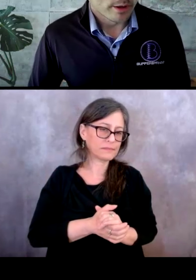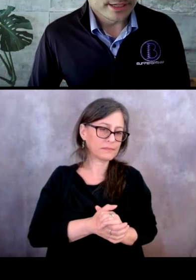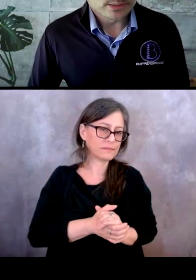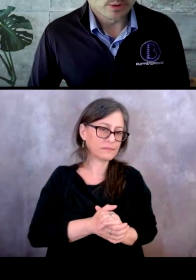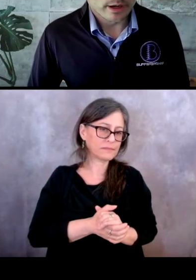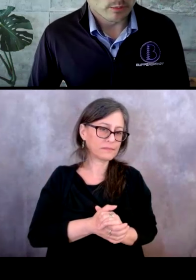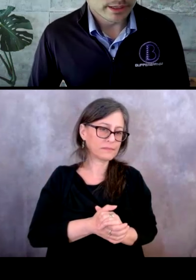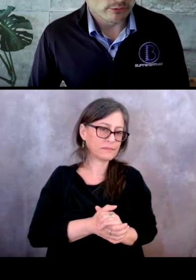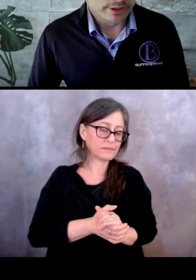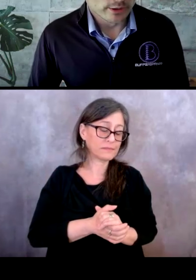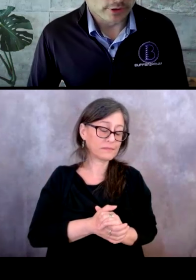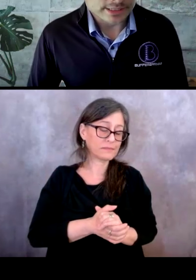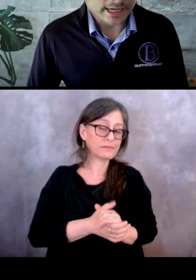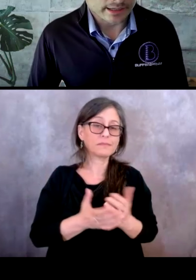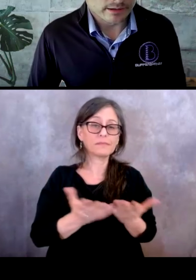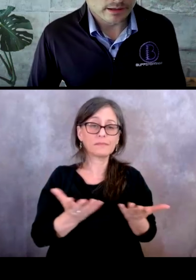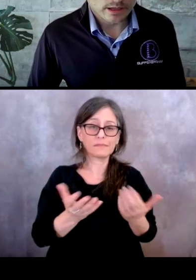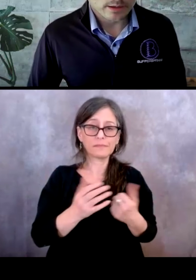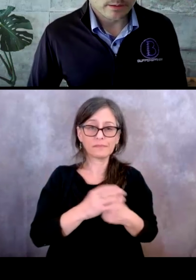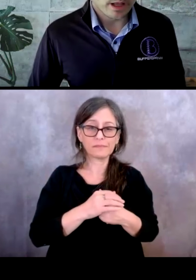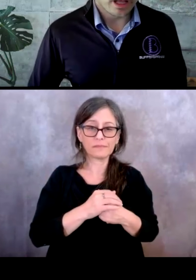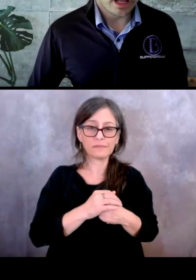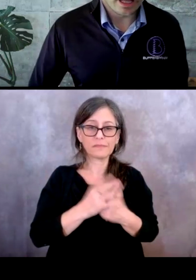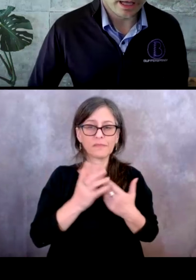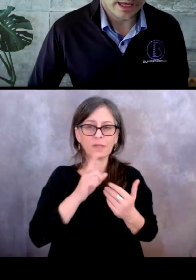Okay, so on this one, I want to get real for a second